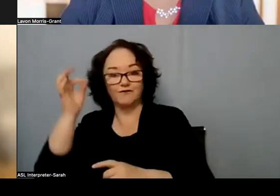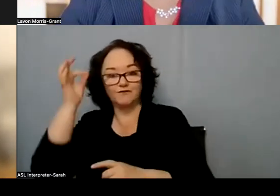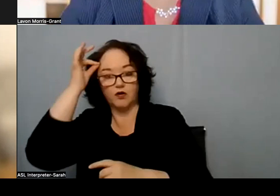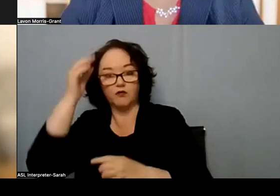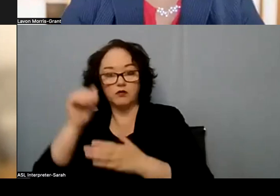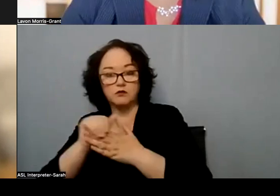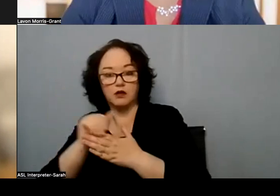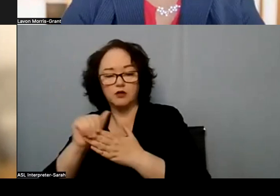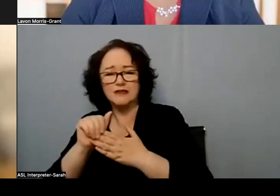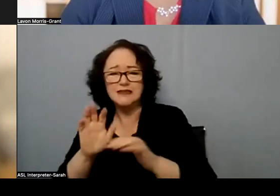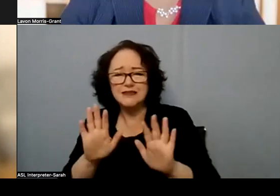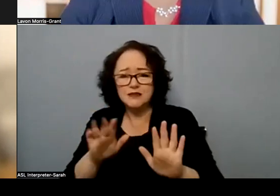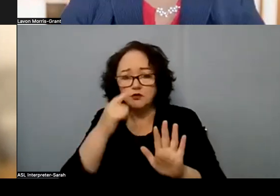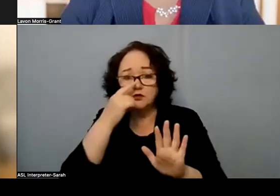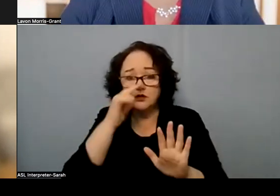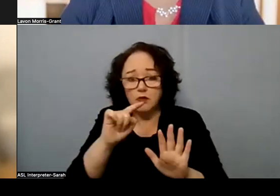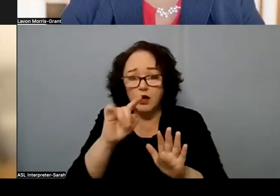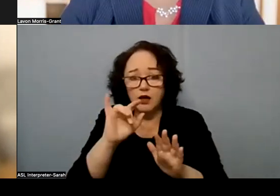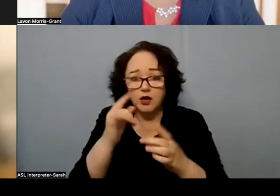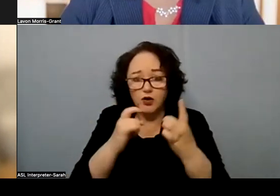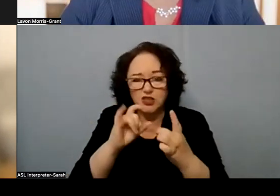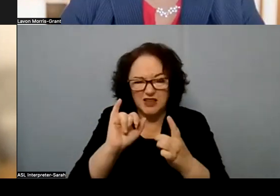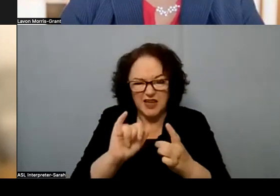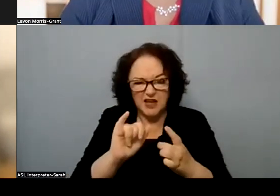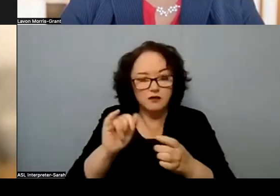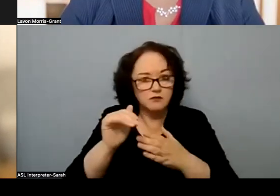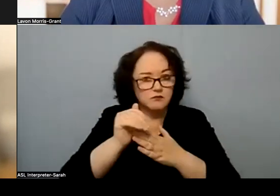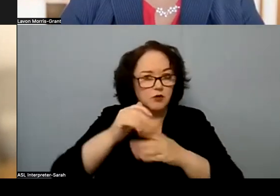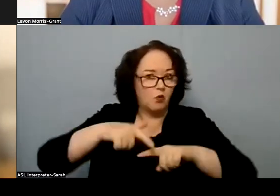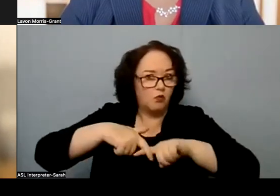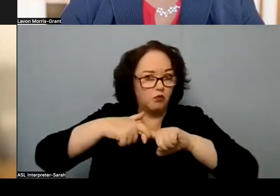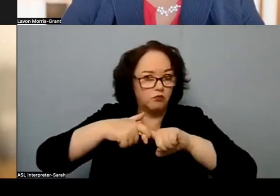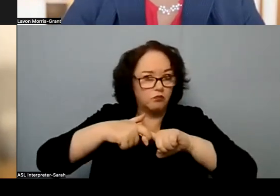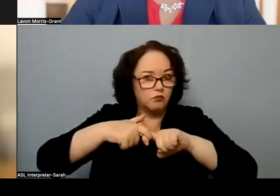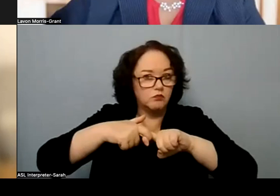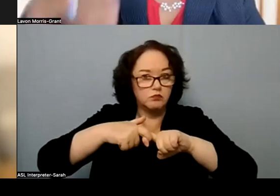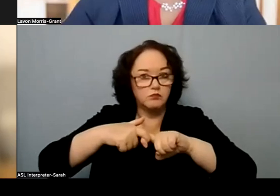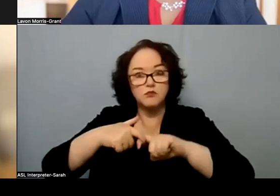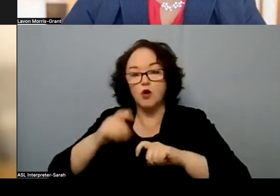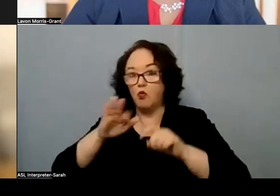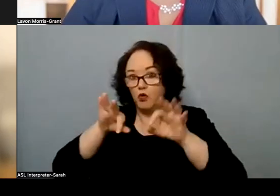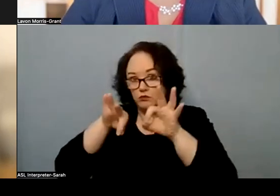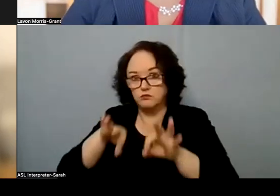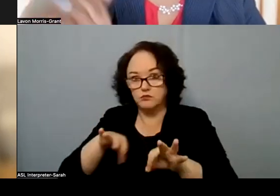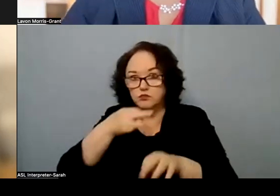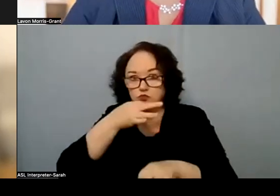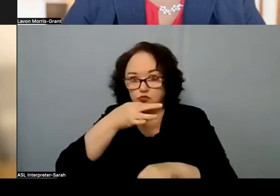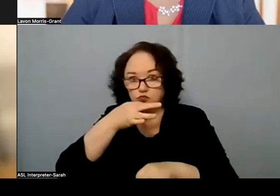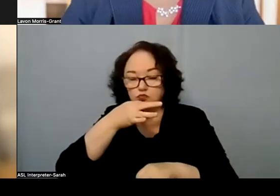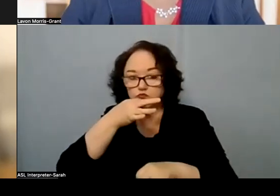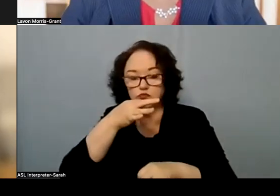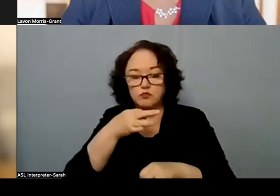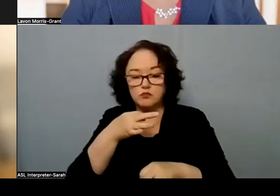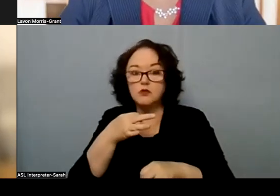to Andrea will be talking about that in the next few slides, and then we can go more. I saw a lot of